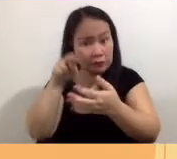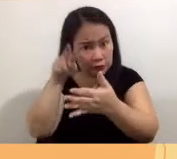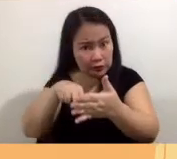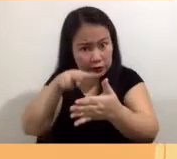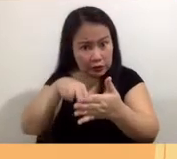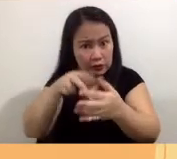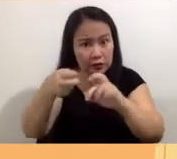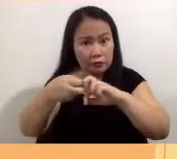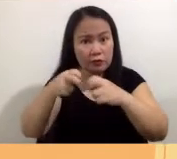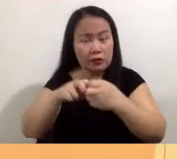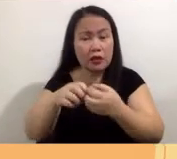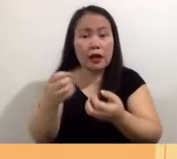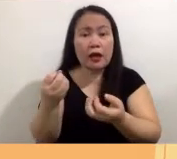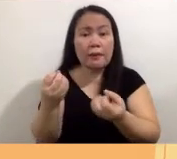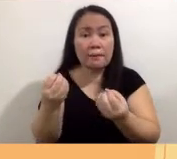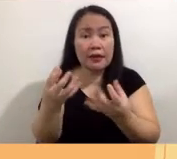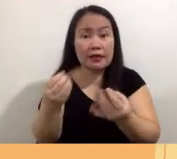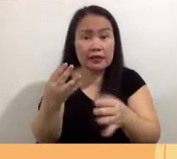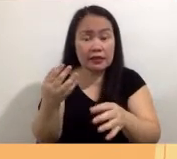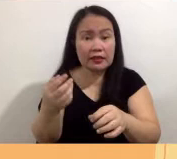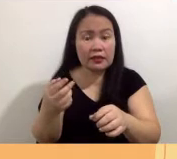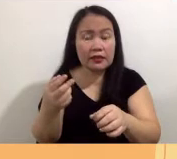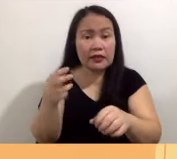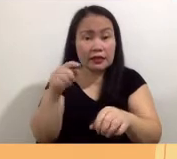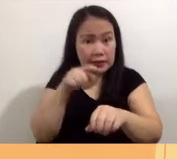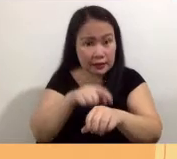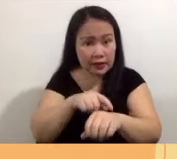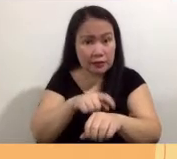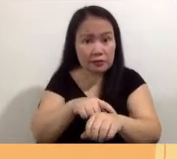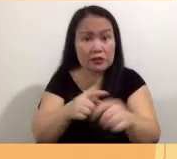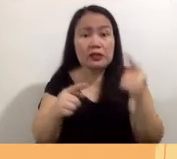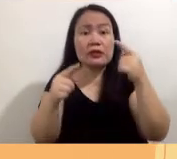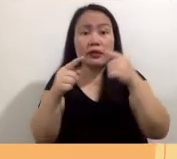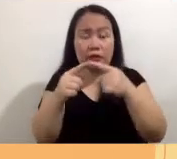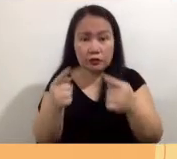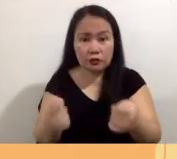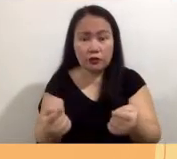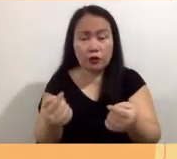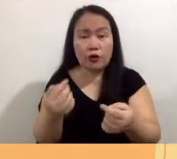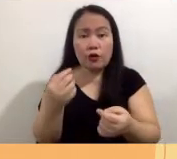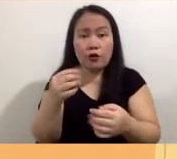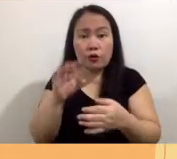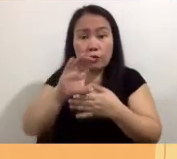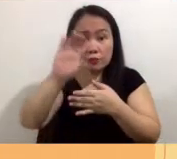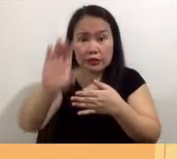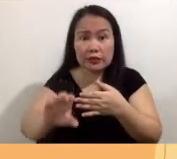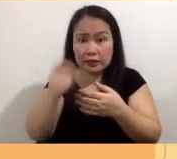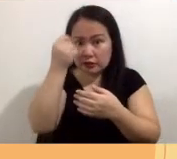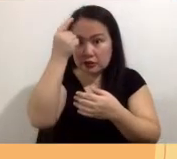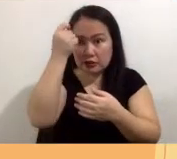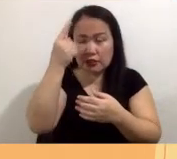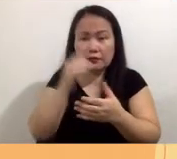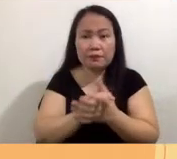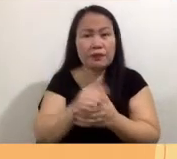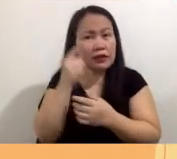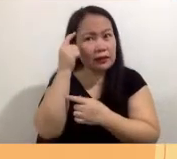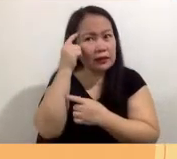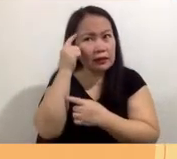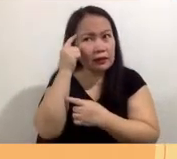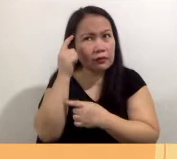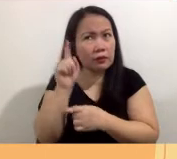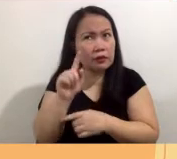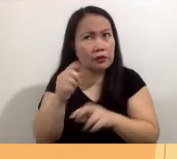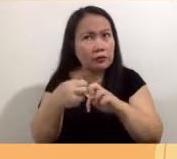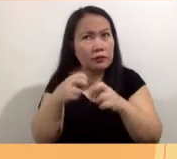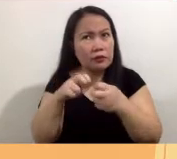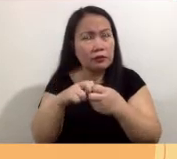read the problem several times until you have fully understood it. Figure out the problem and try to